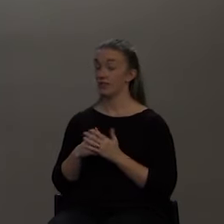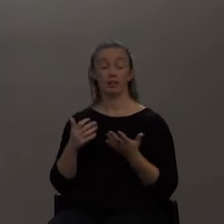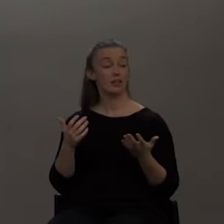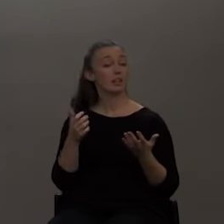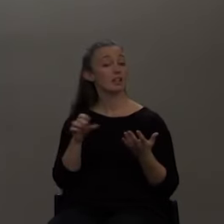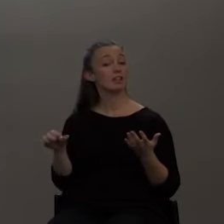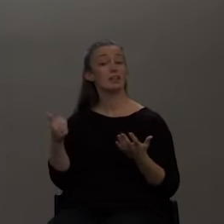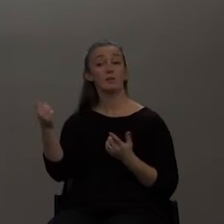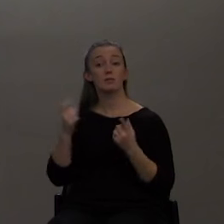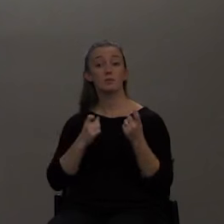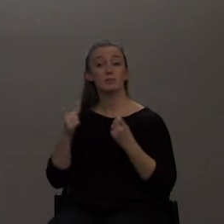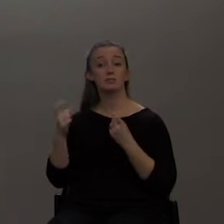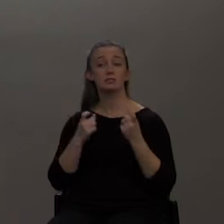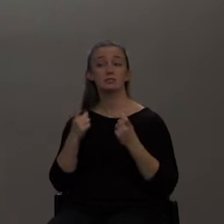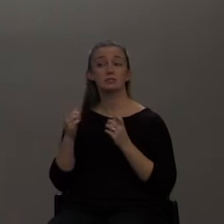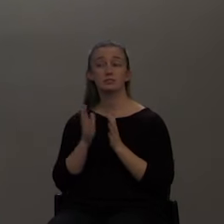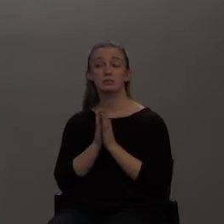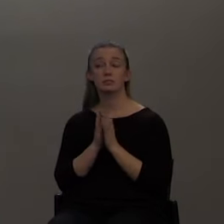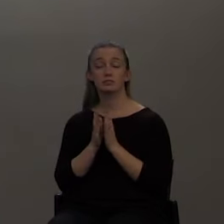there any additional questions